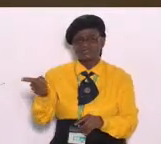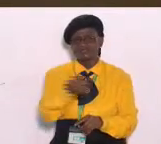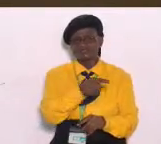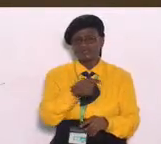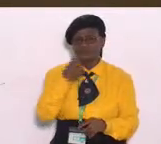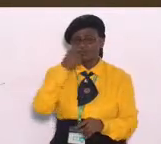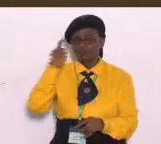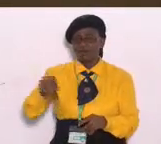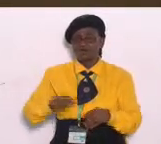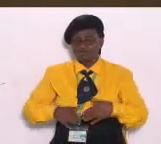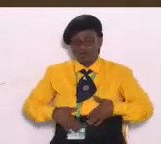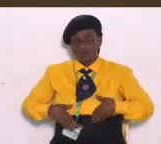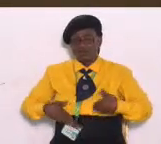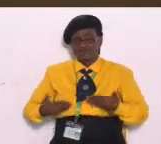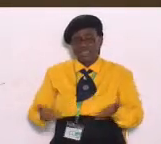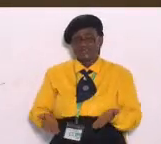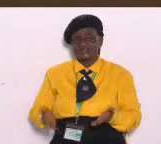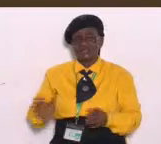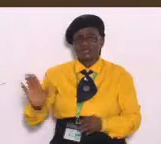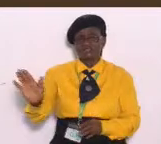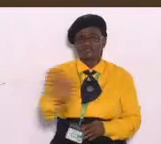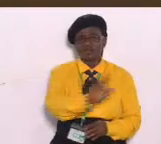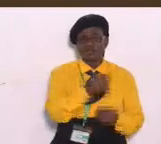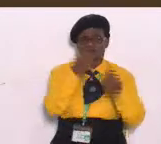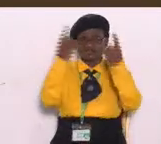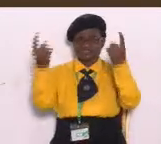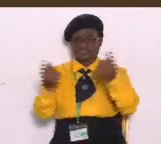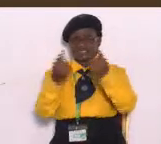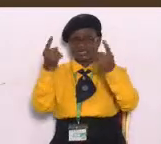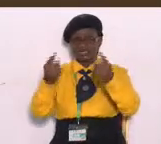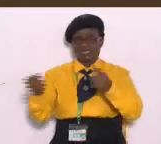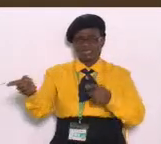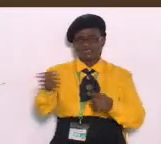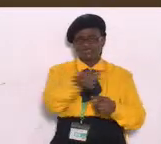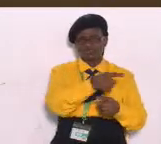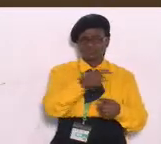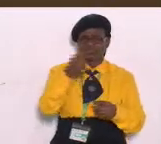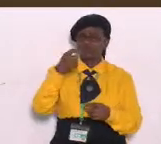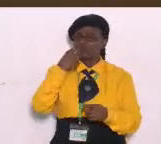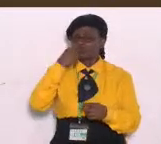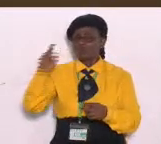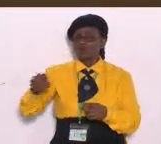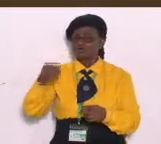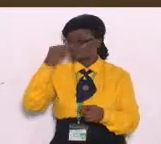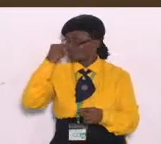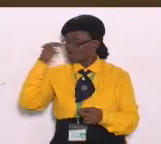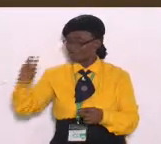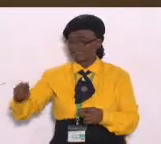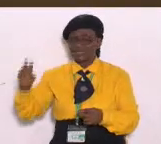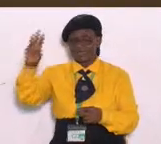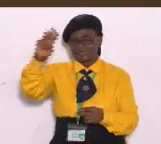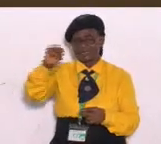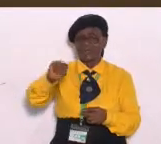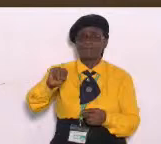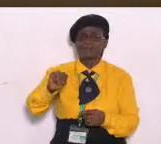confess your sins. You must forsake them.